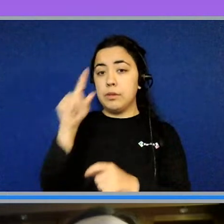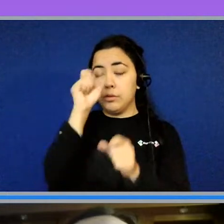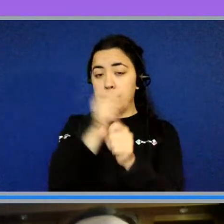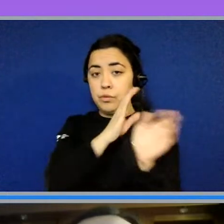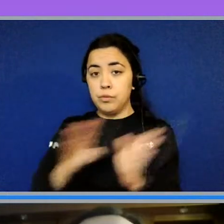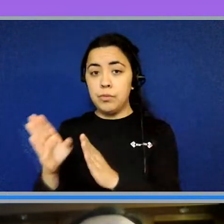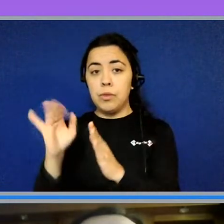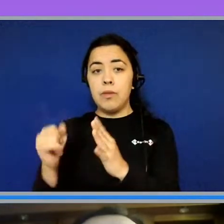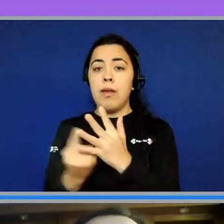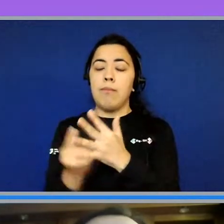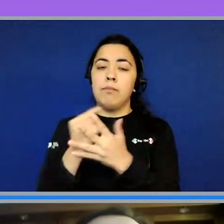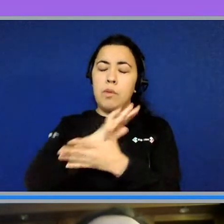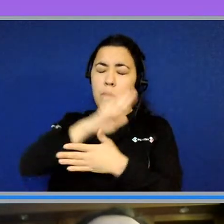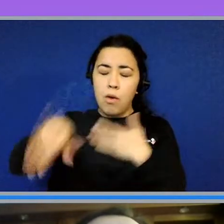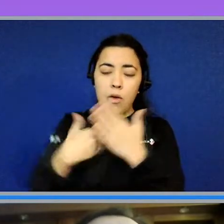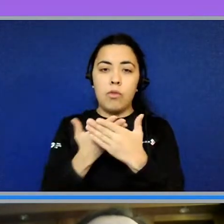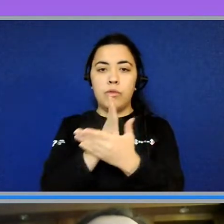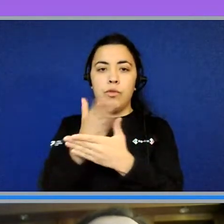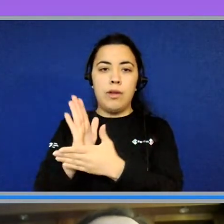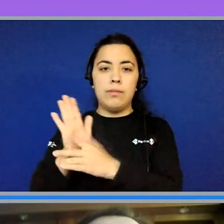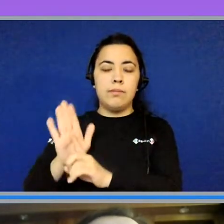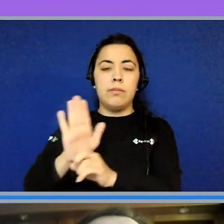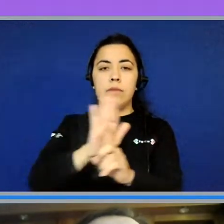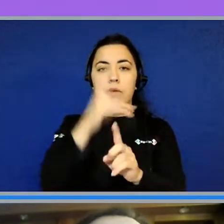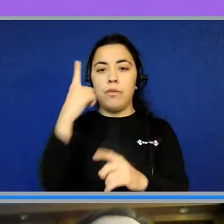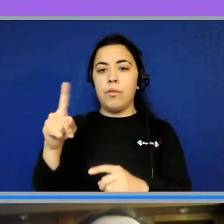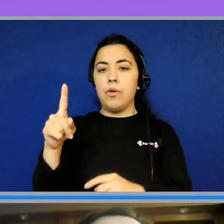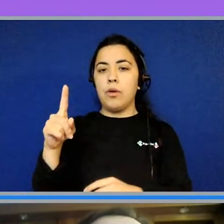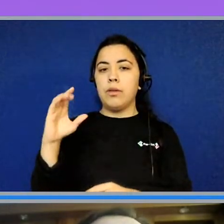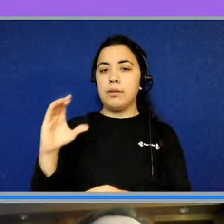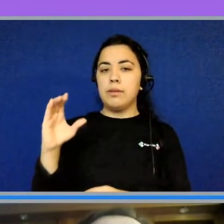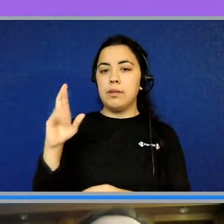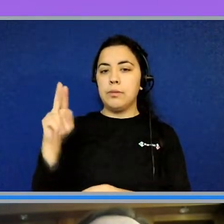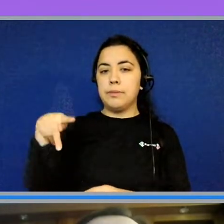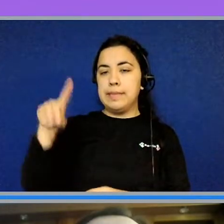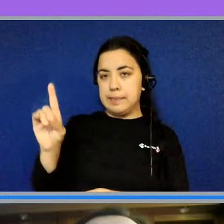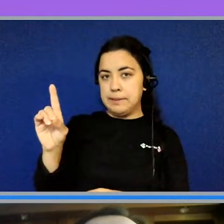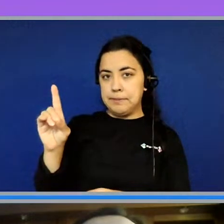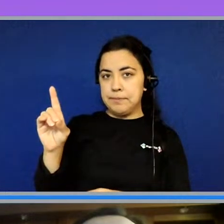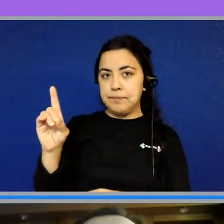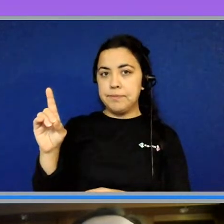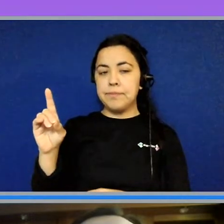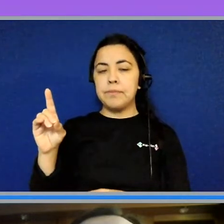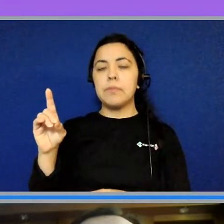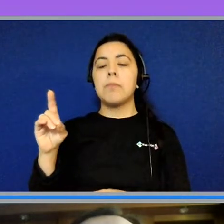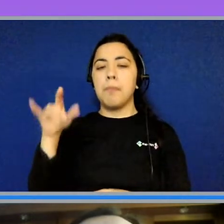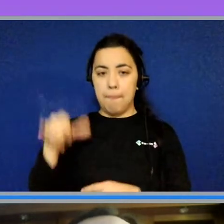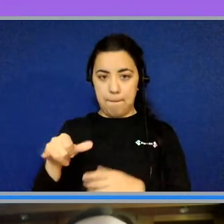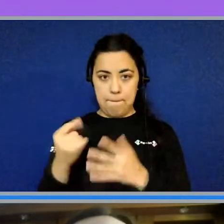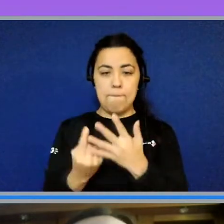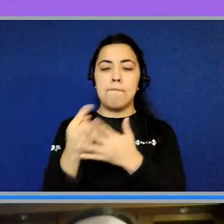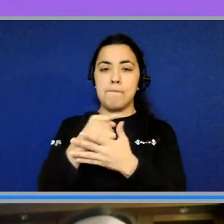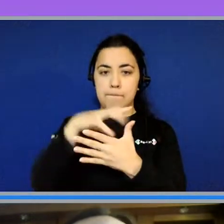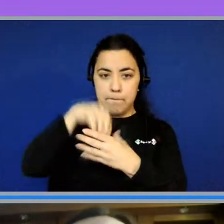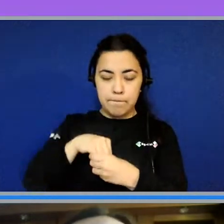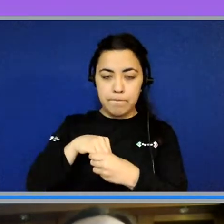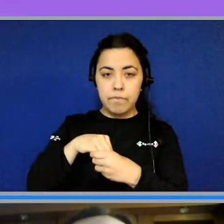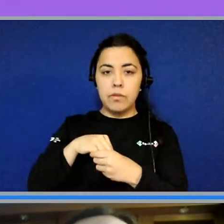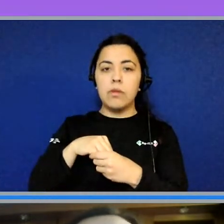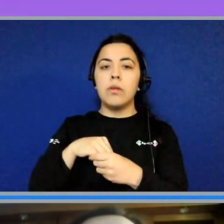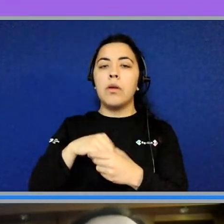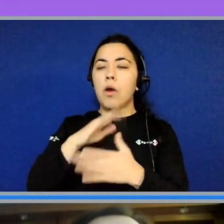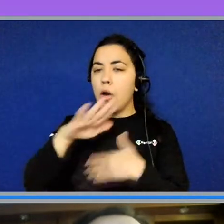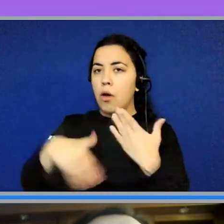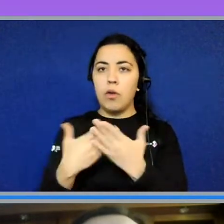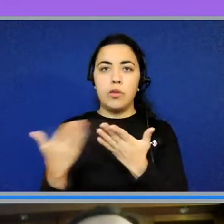all rights of the CRPD. It covers all, we work with all services at